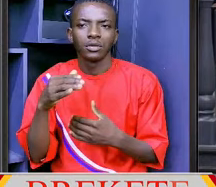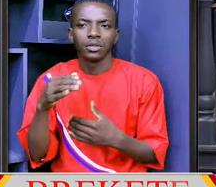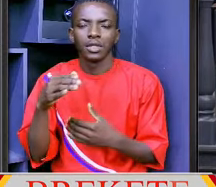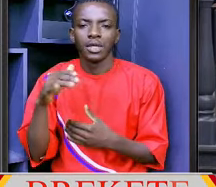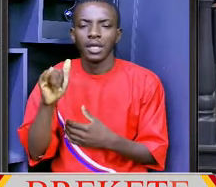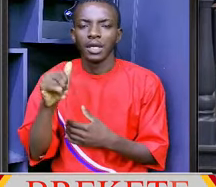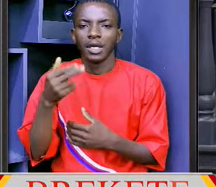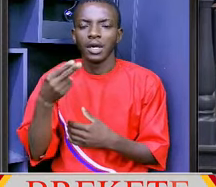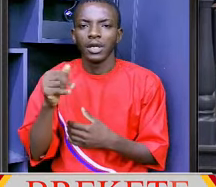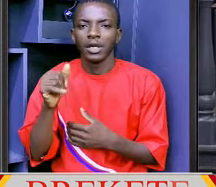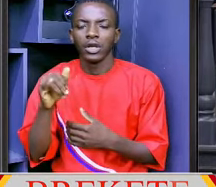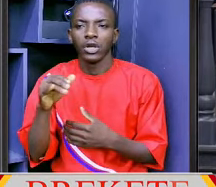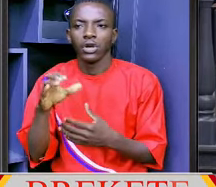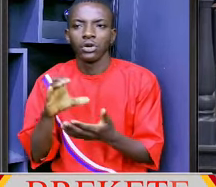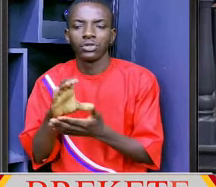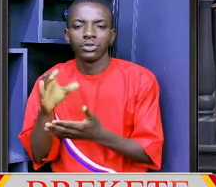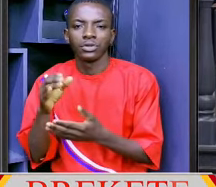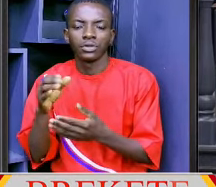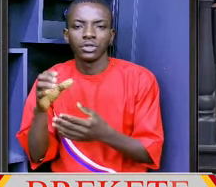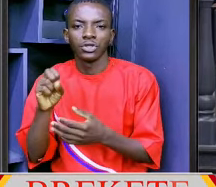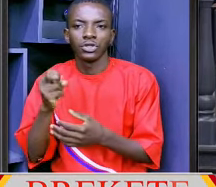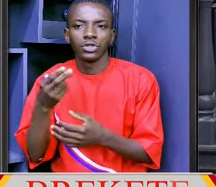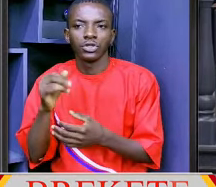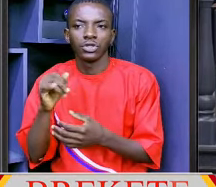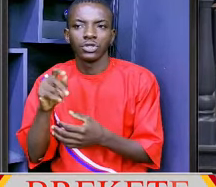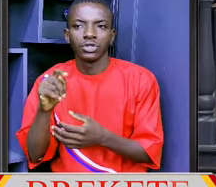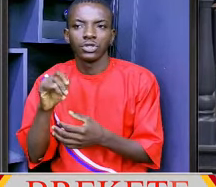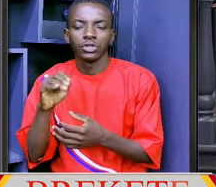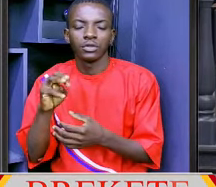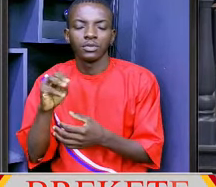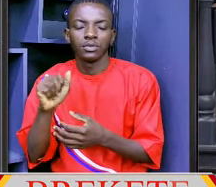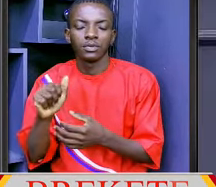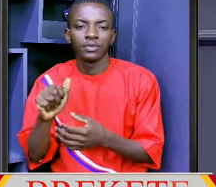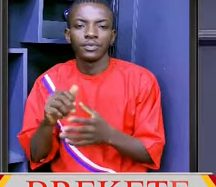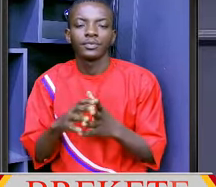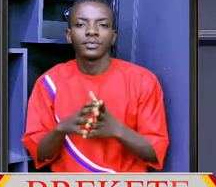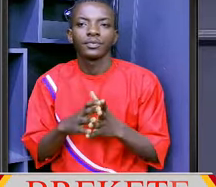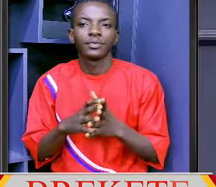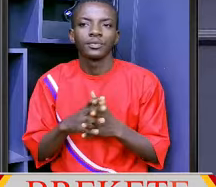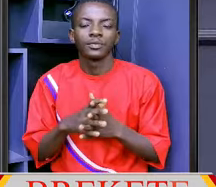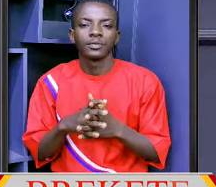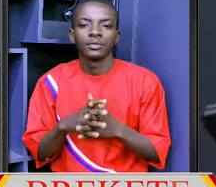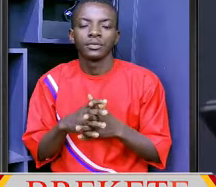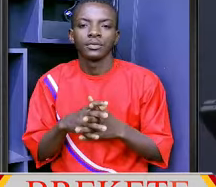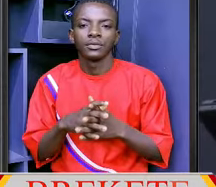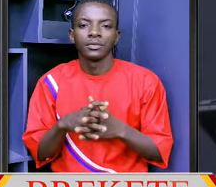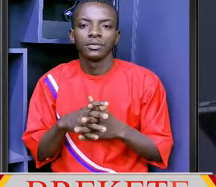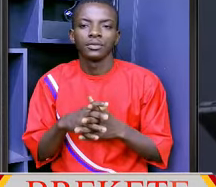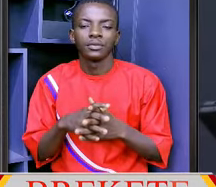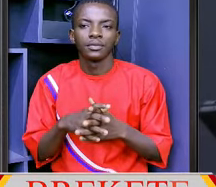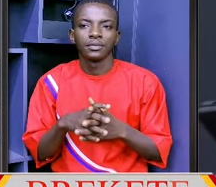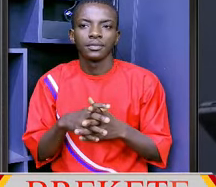Tima. Okay, oh, I just say, let you one talk. I go call Yaya Kolesha Tima